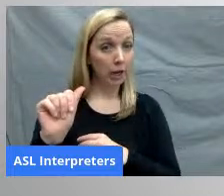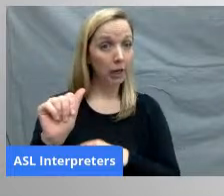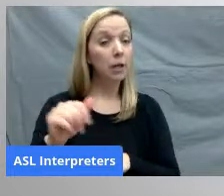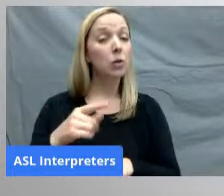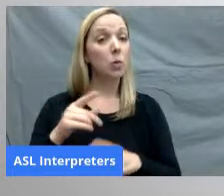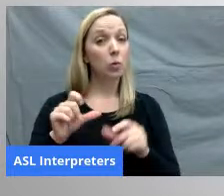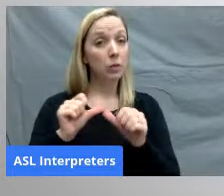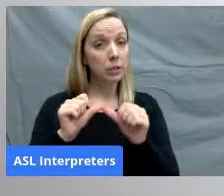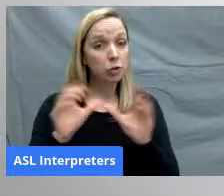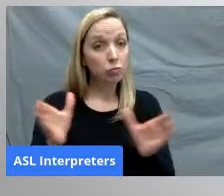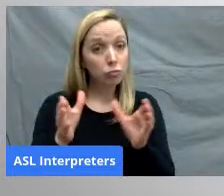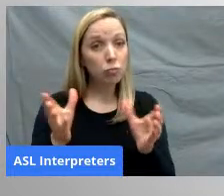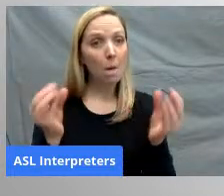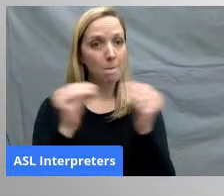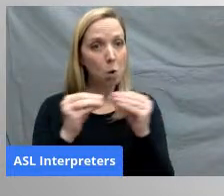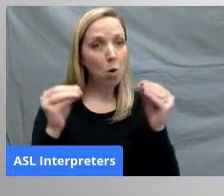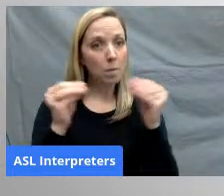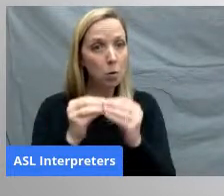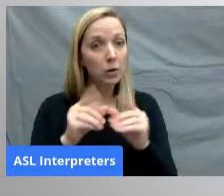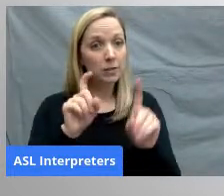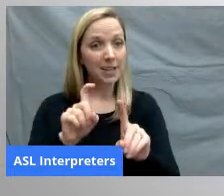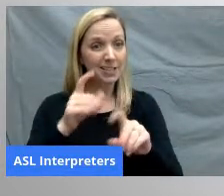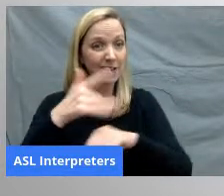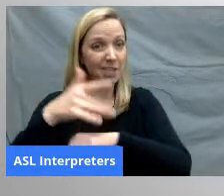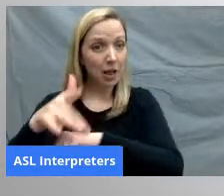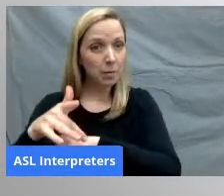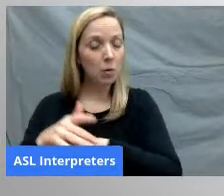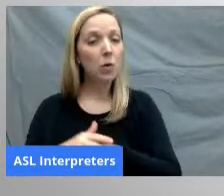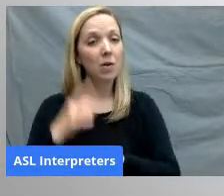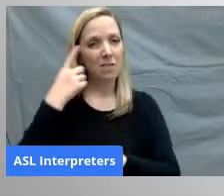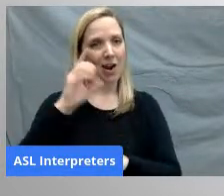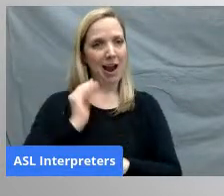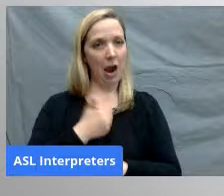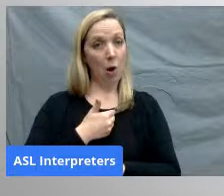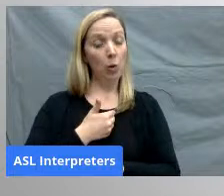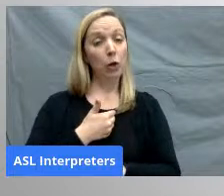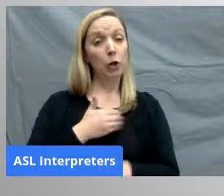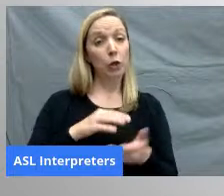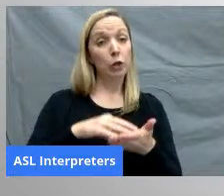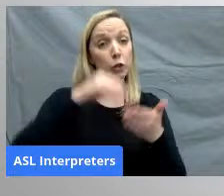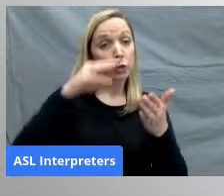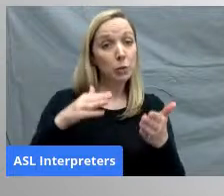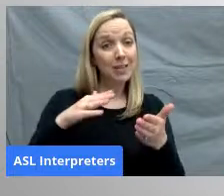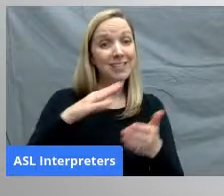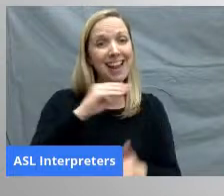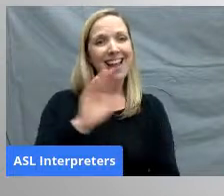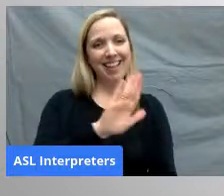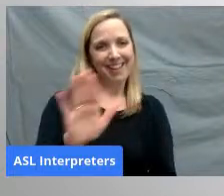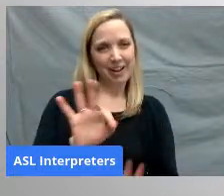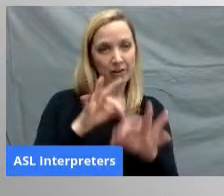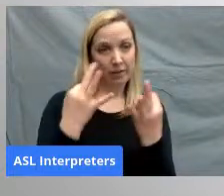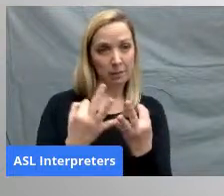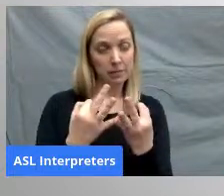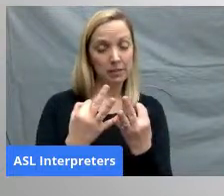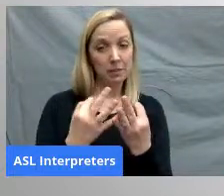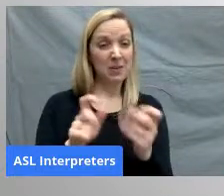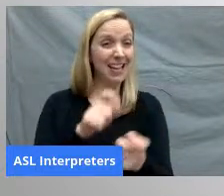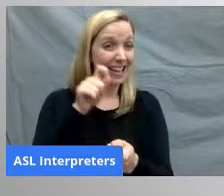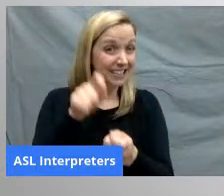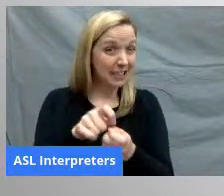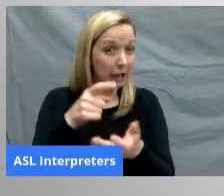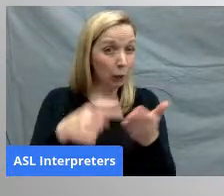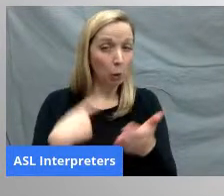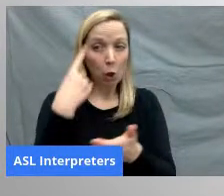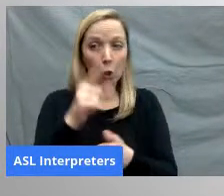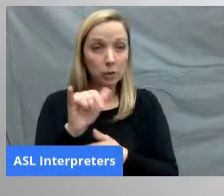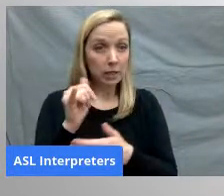and families. So we're not exactly sure what this will look like at this time, but we are in conversations around